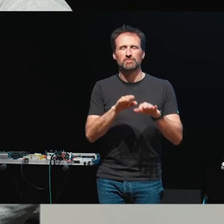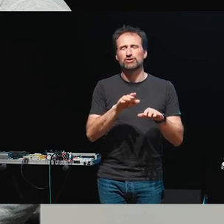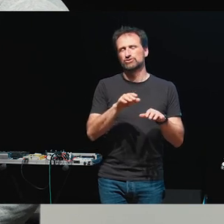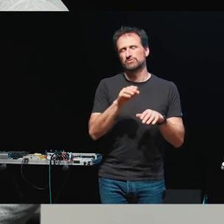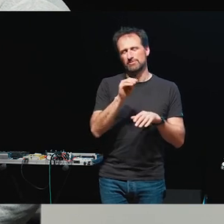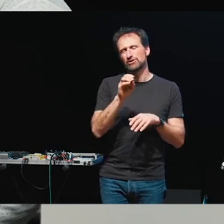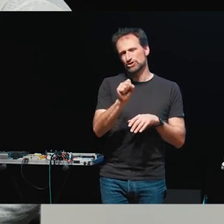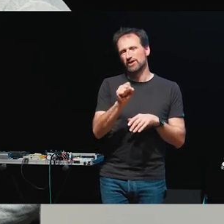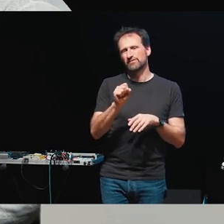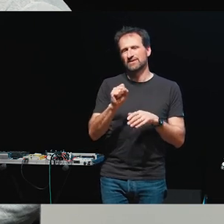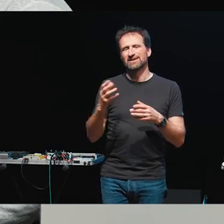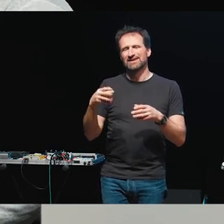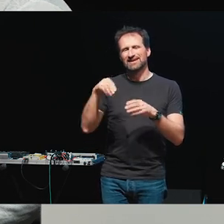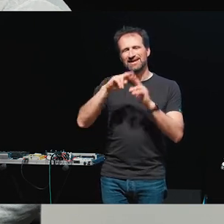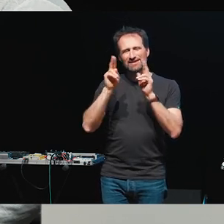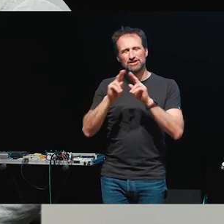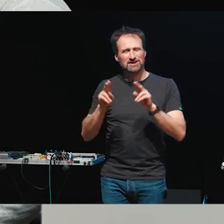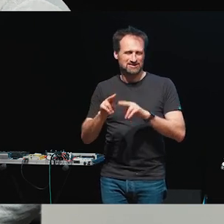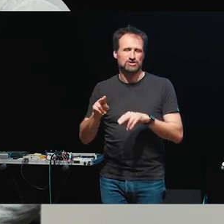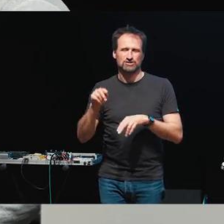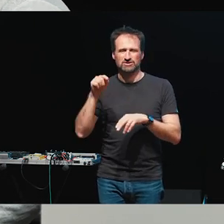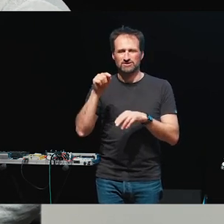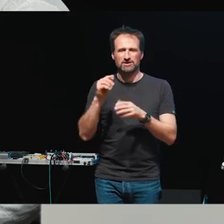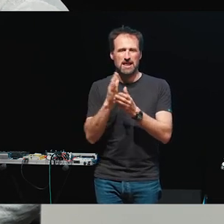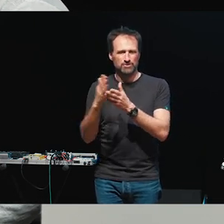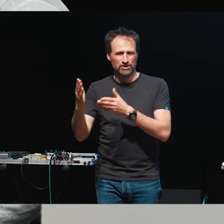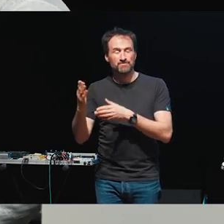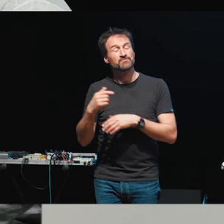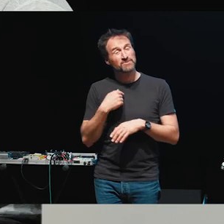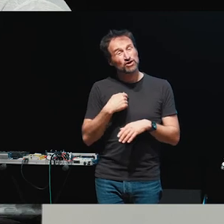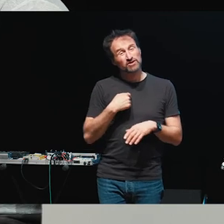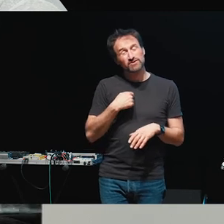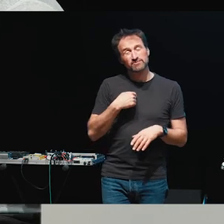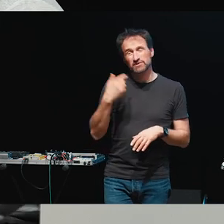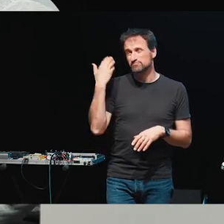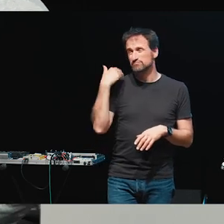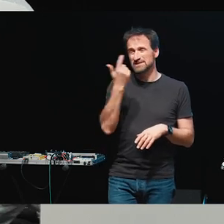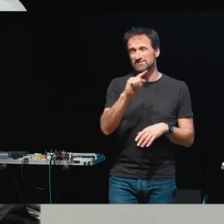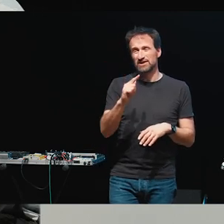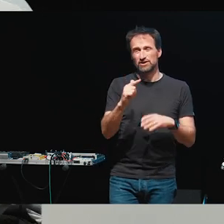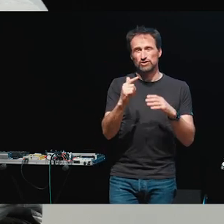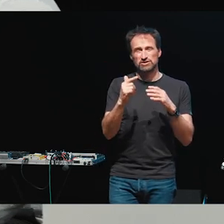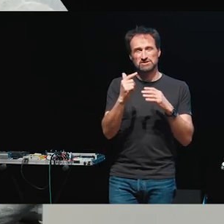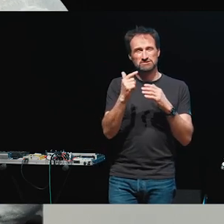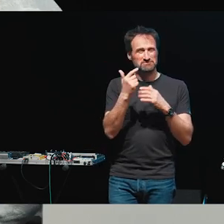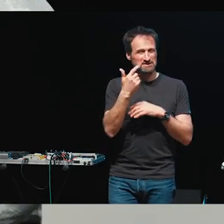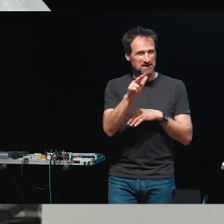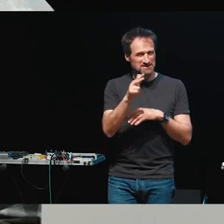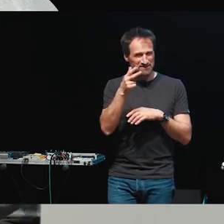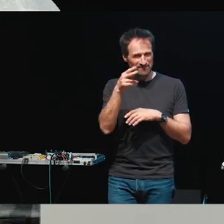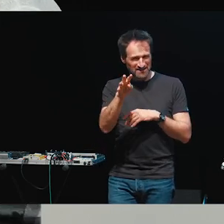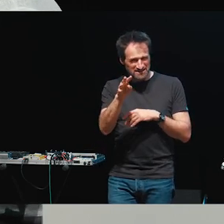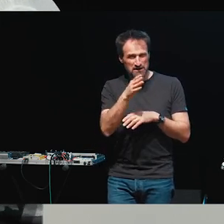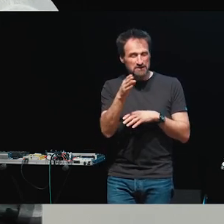Library. So way back in, I don't know, 2013, 2014, there was a lot of discussion